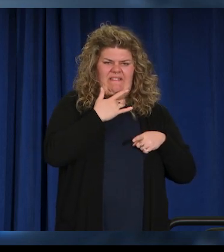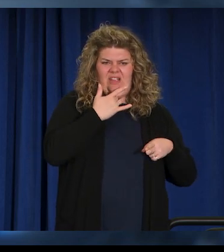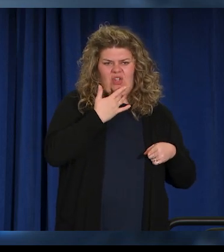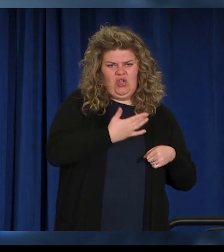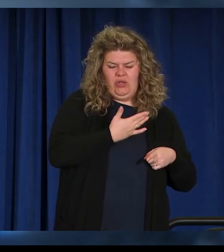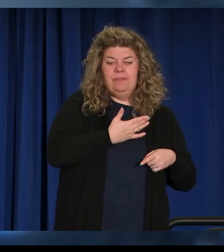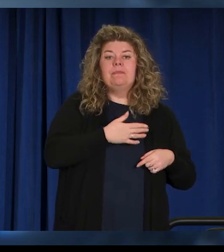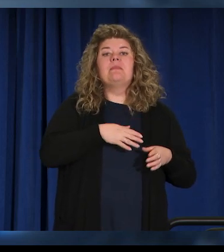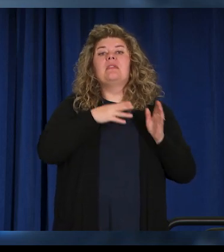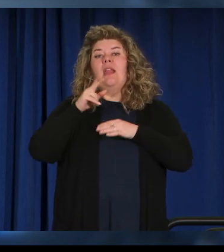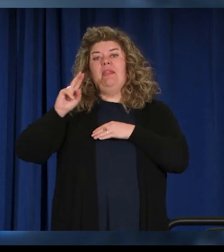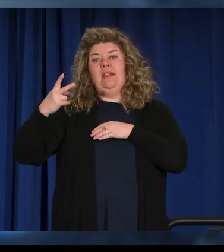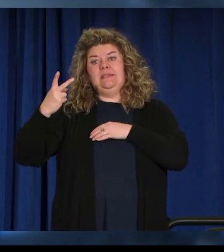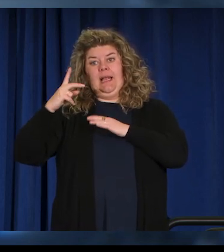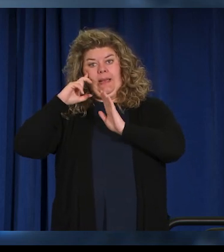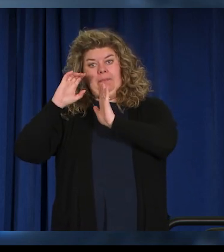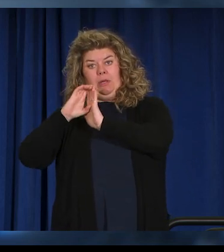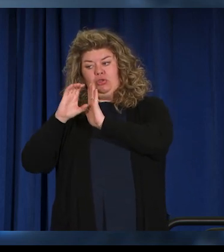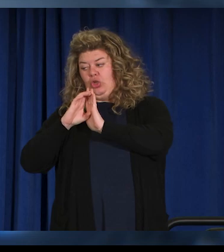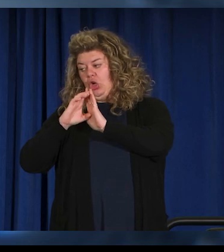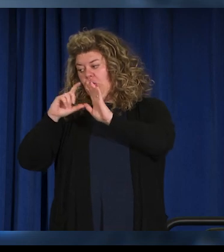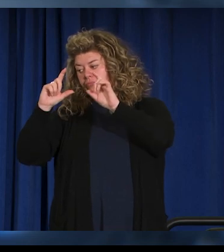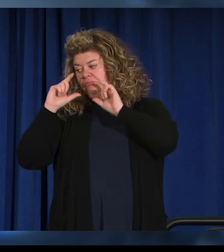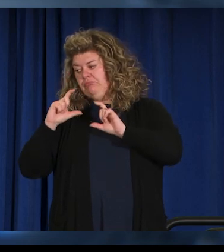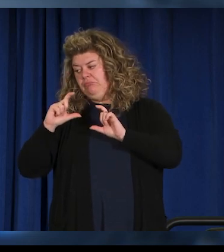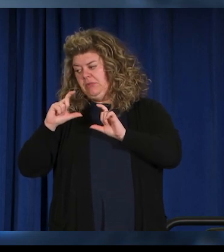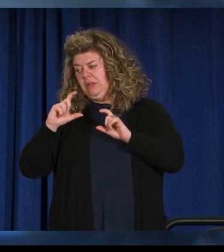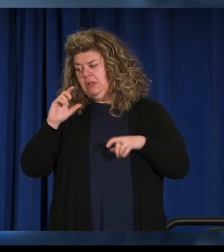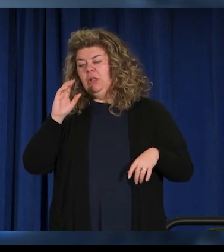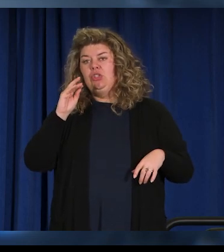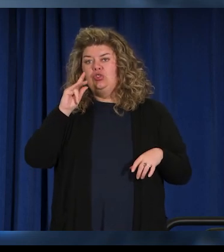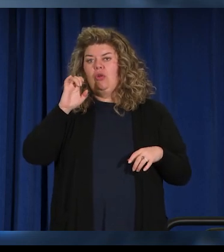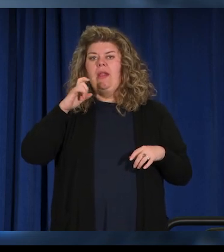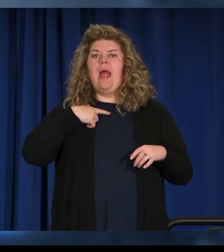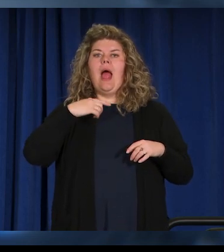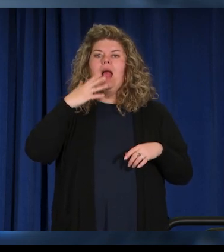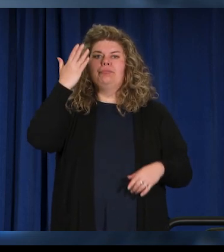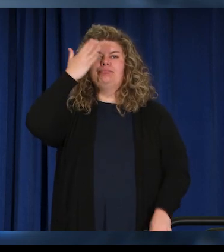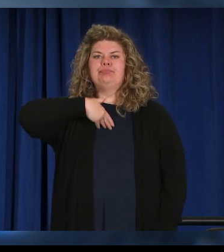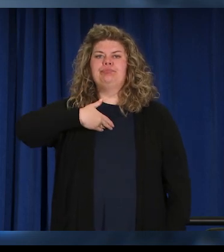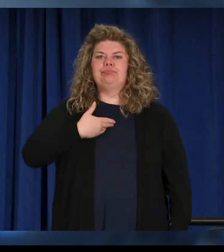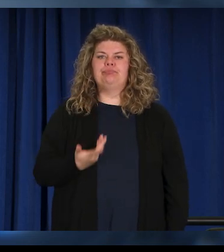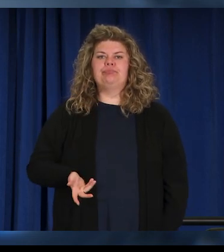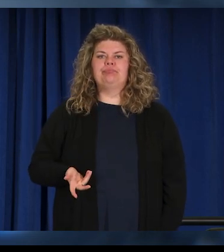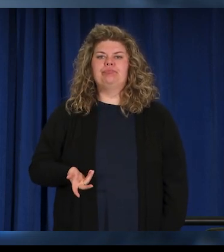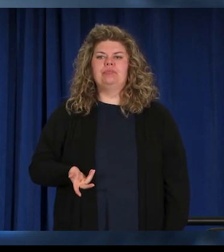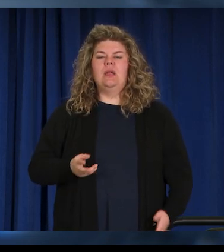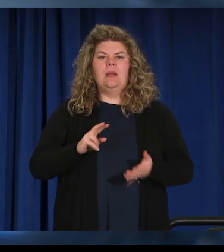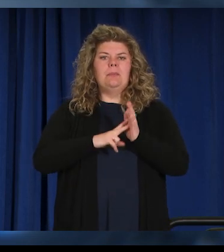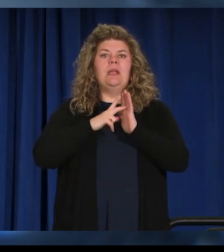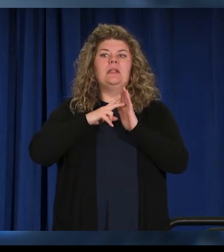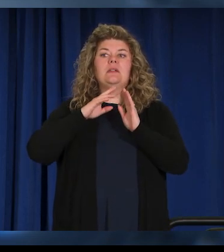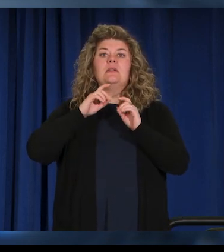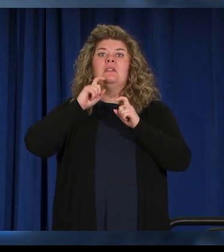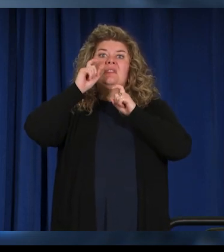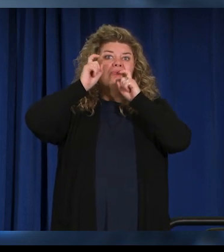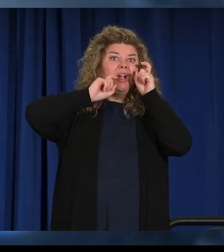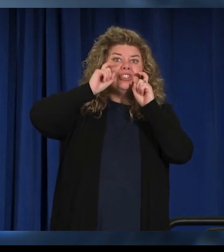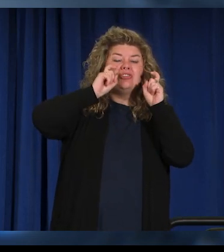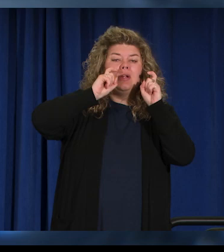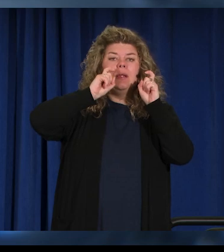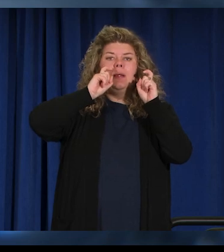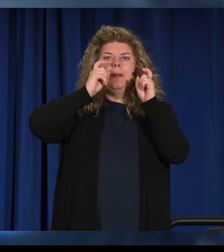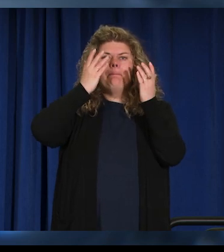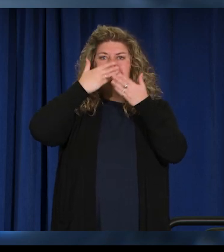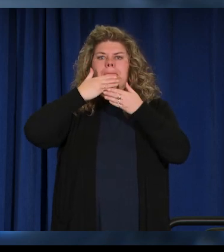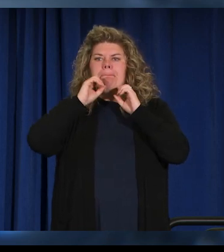Now, in the second image, underneath, Charlie is showing blunted or flat affect, which is a reduction in tone and expression, and flat